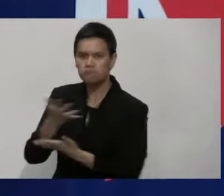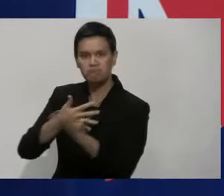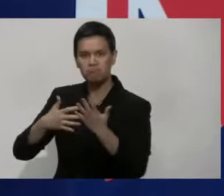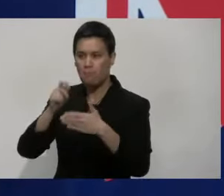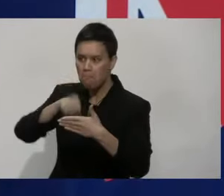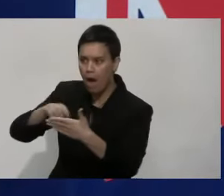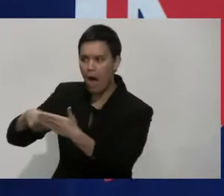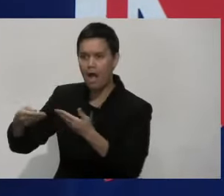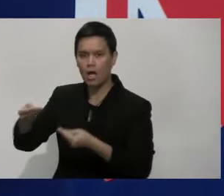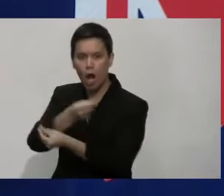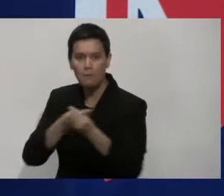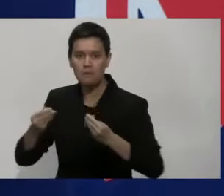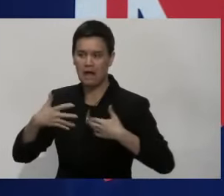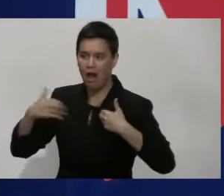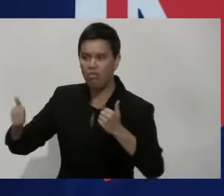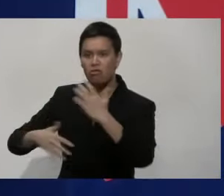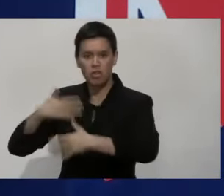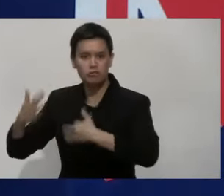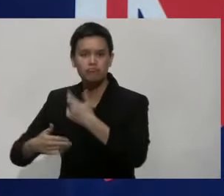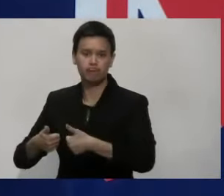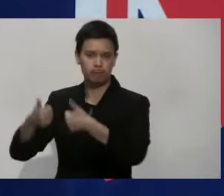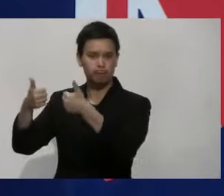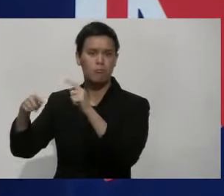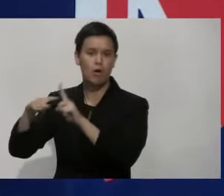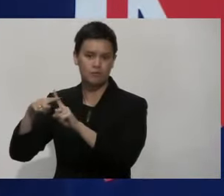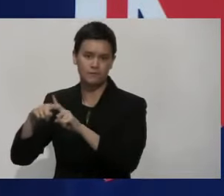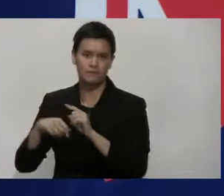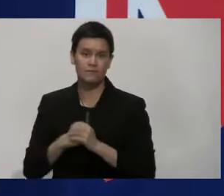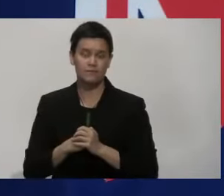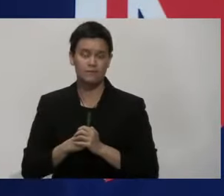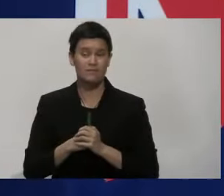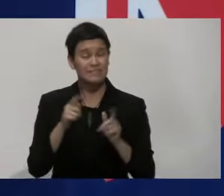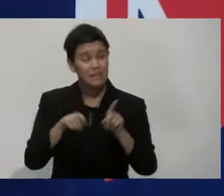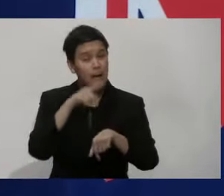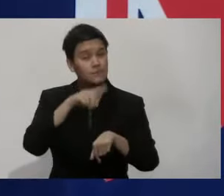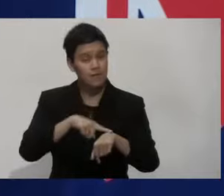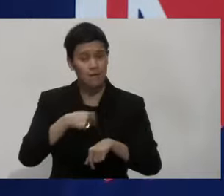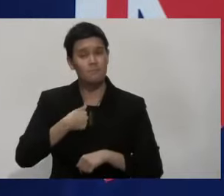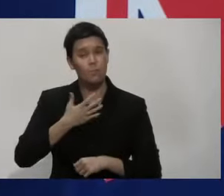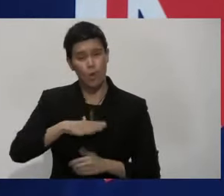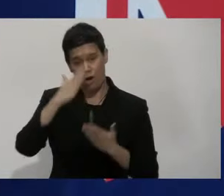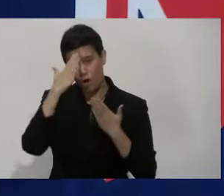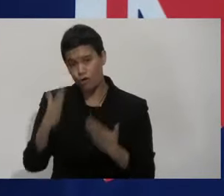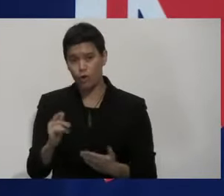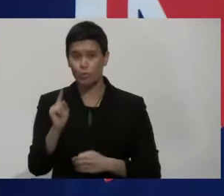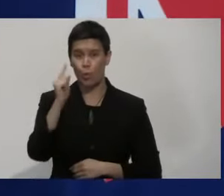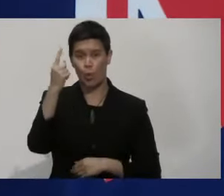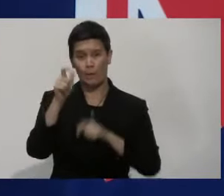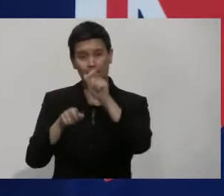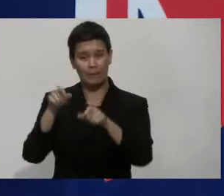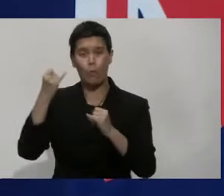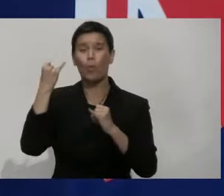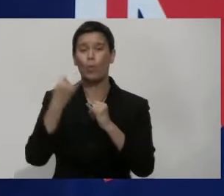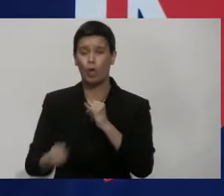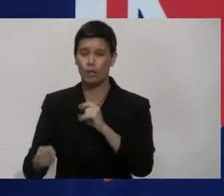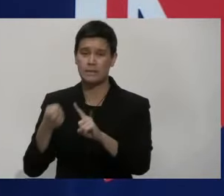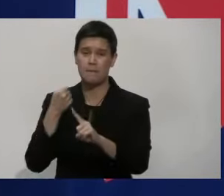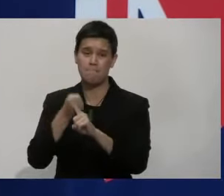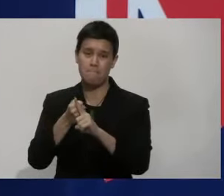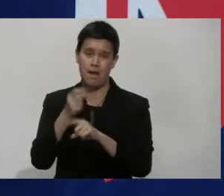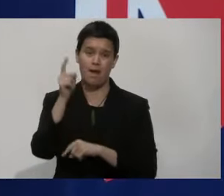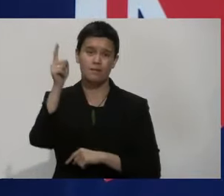price Aucklanders are currently paying is the greatest. I want to say that even though many of us haven't been in the city or